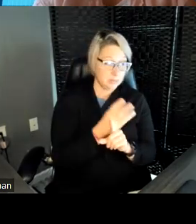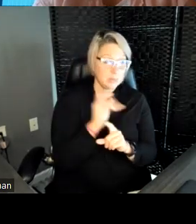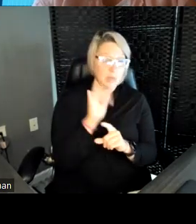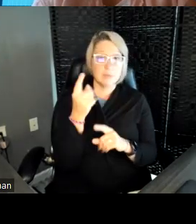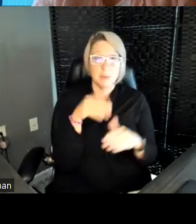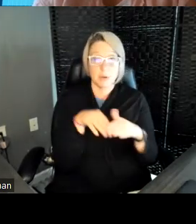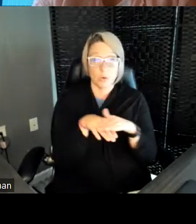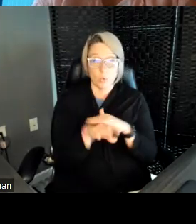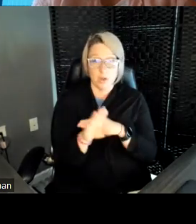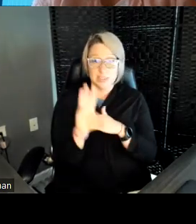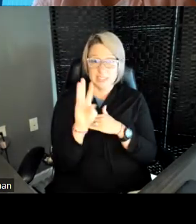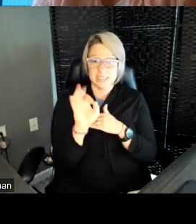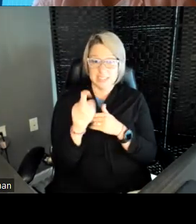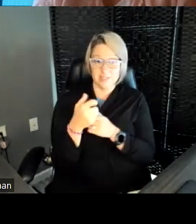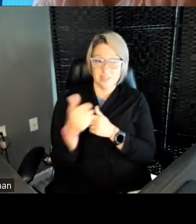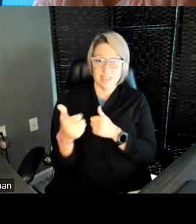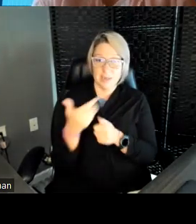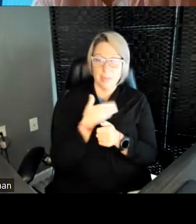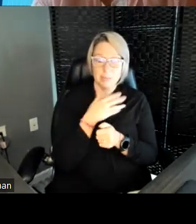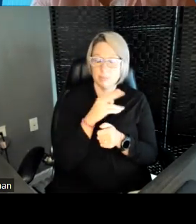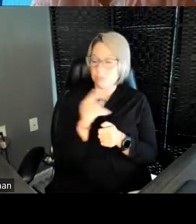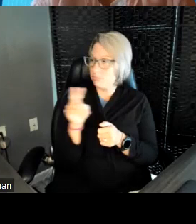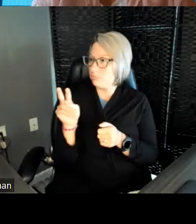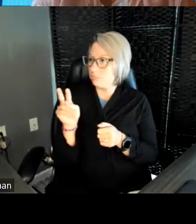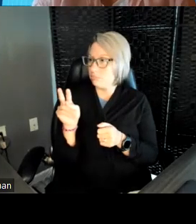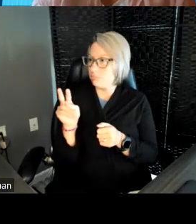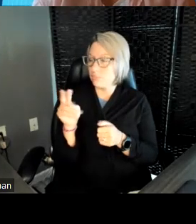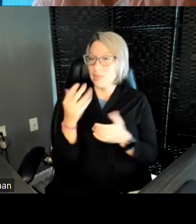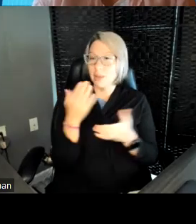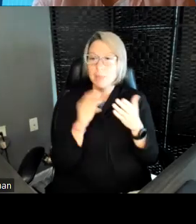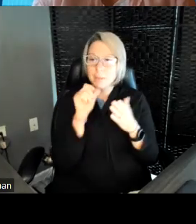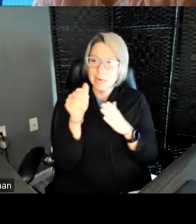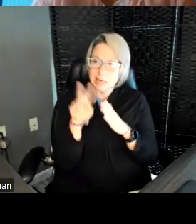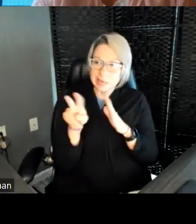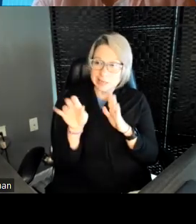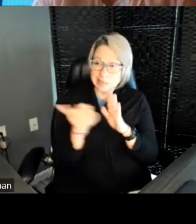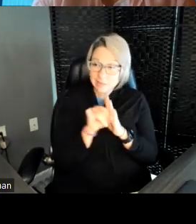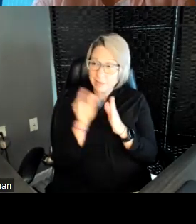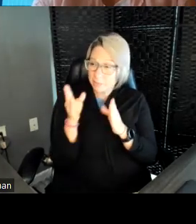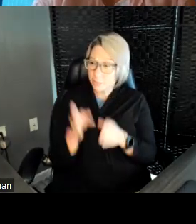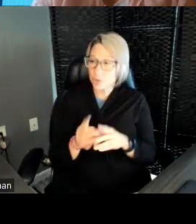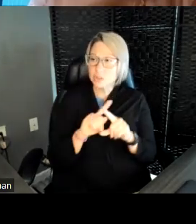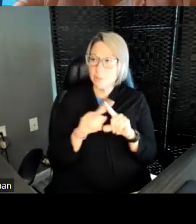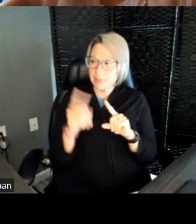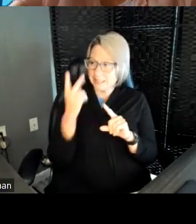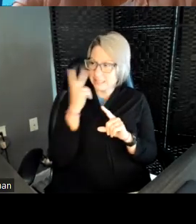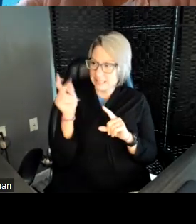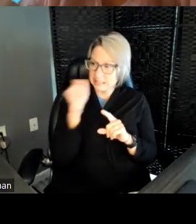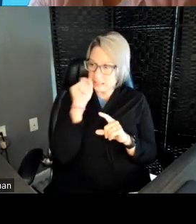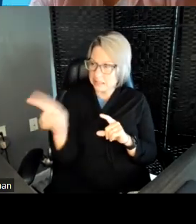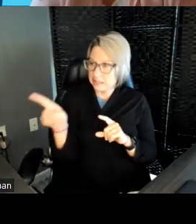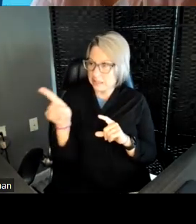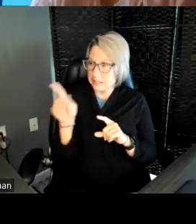feet away, that baby's going to look in that direction. May not be able to identify the person, but they see that blob